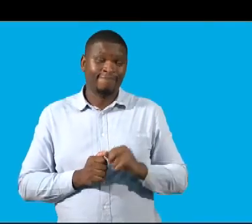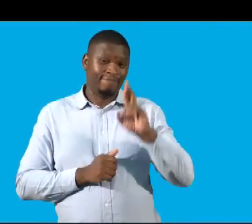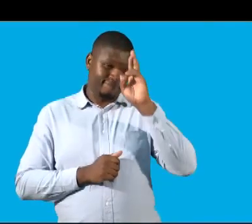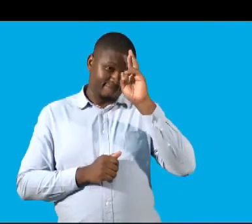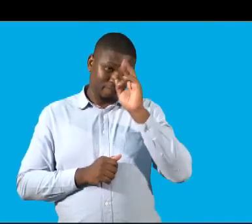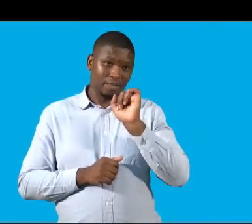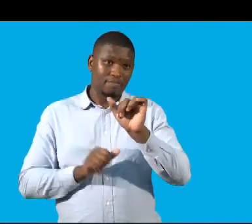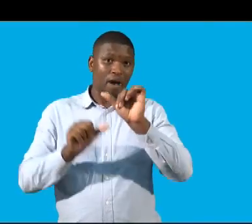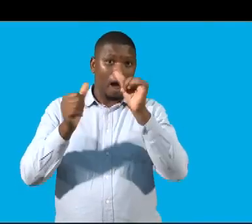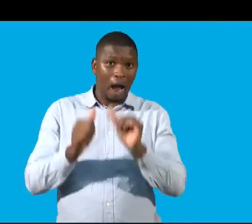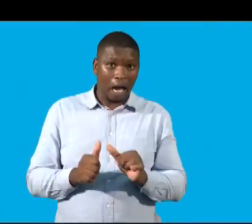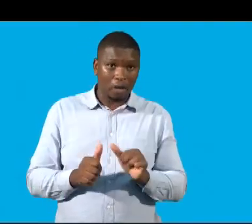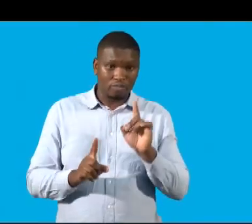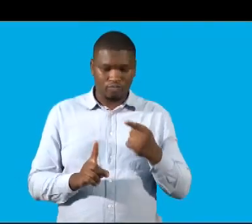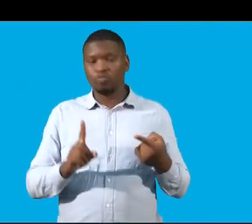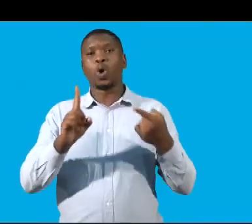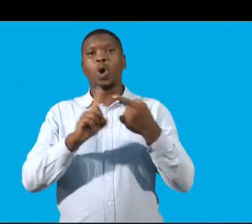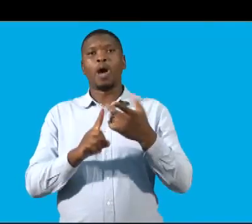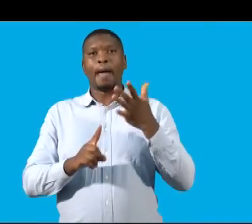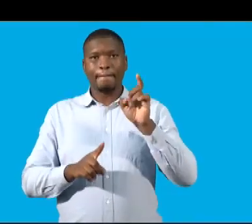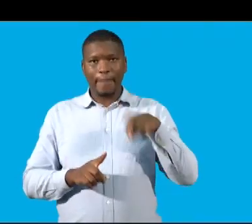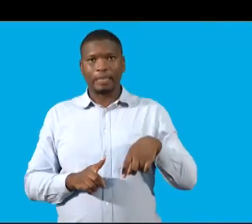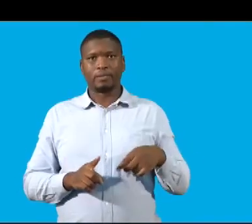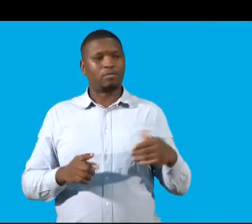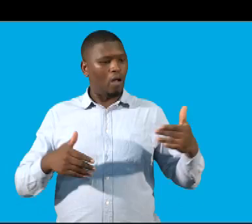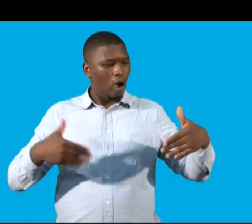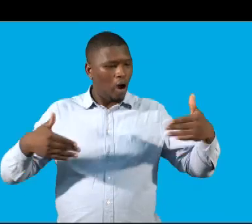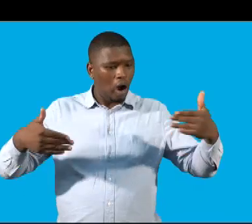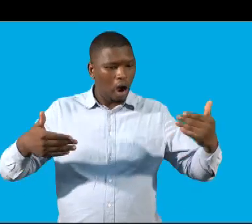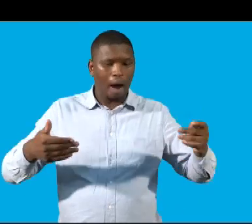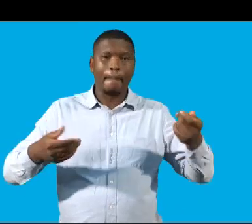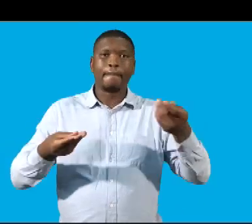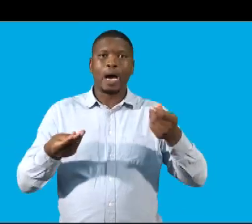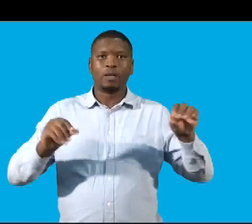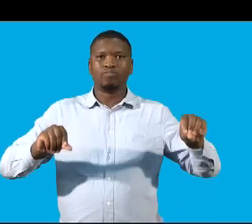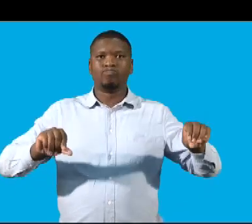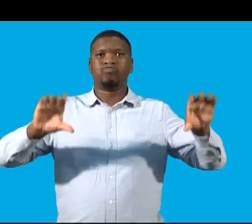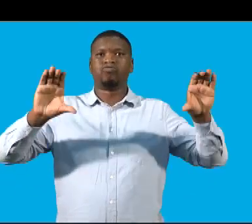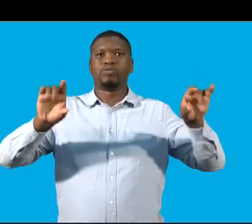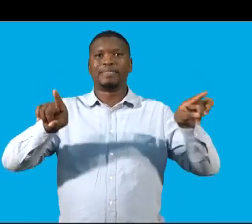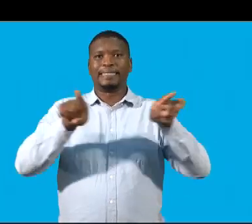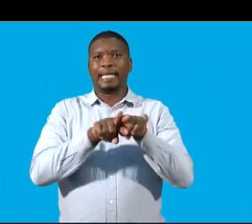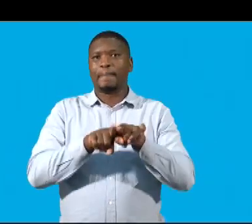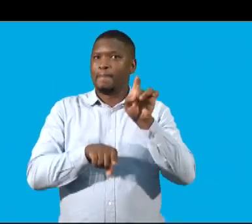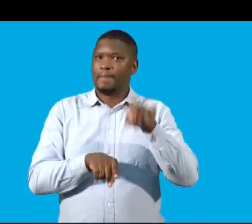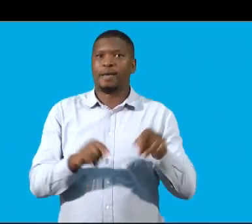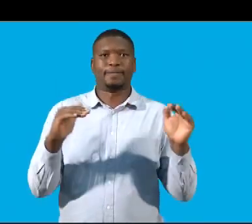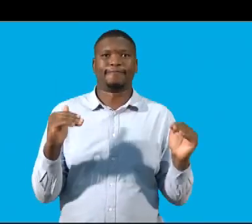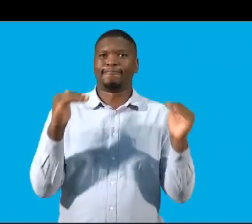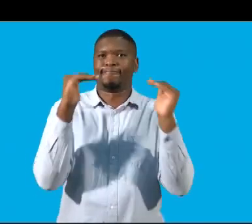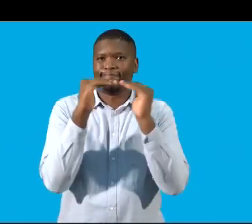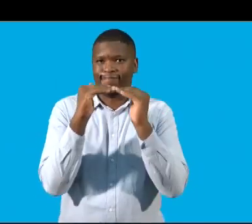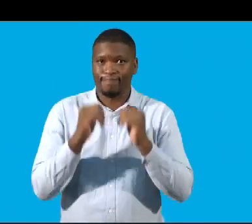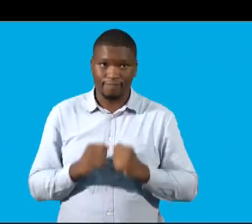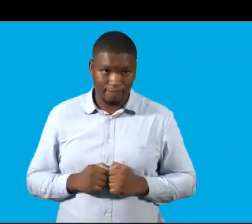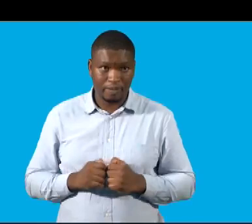about this account? We know that he wants to collect the same amount from each account after 12 years. So